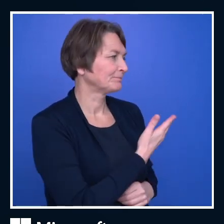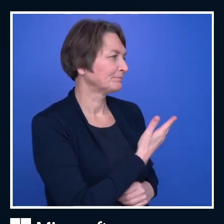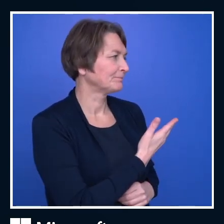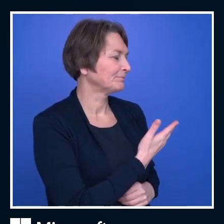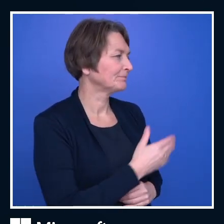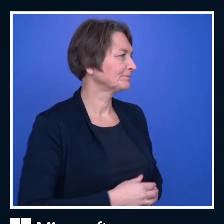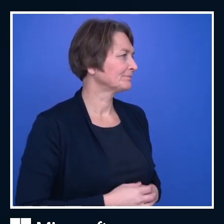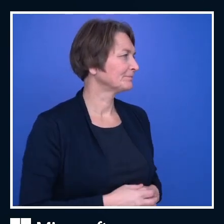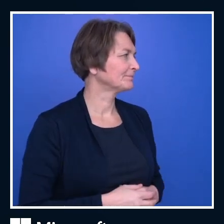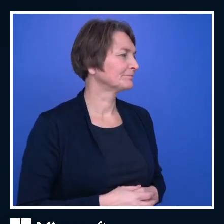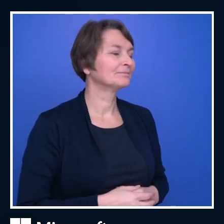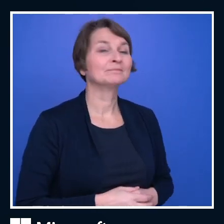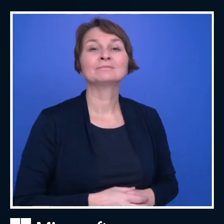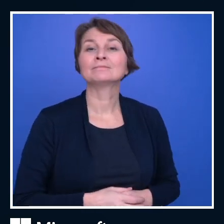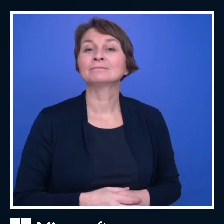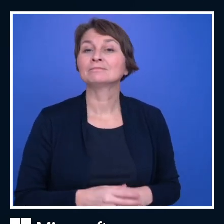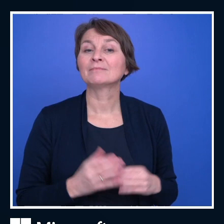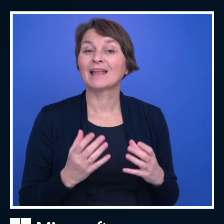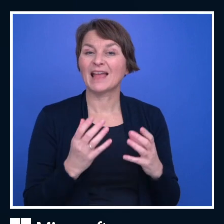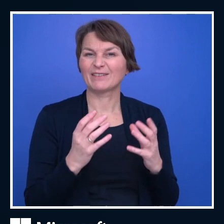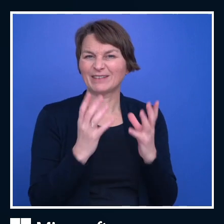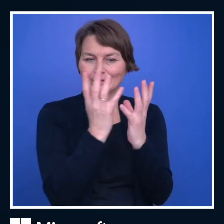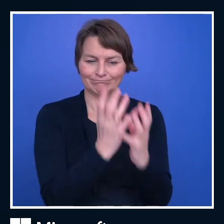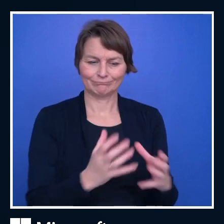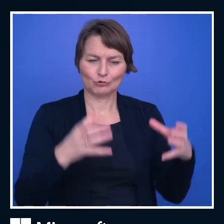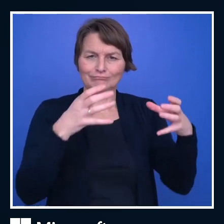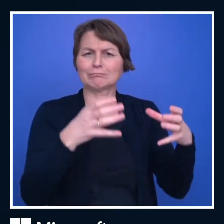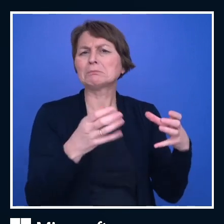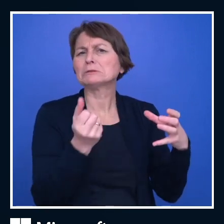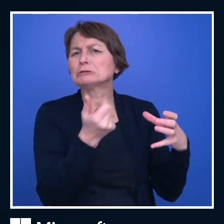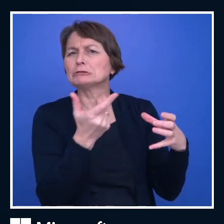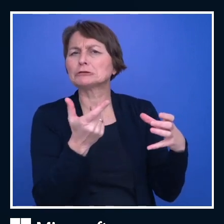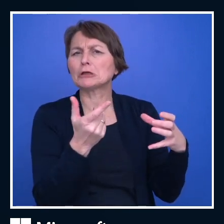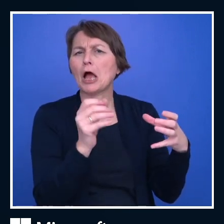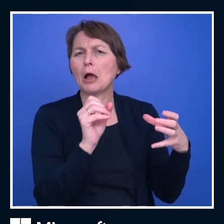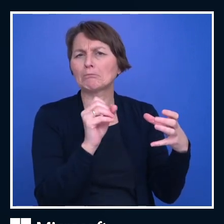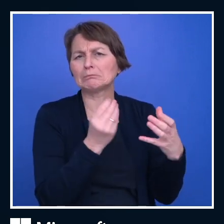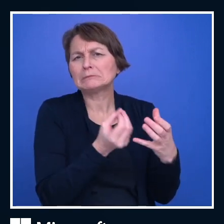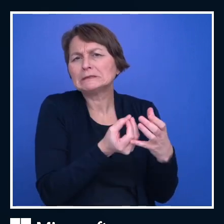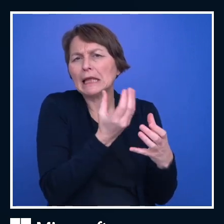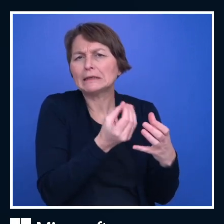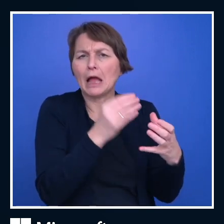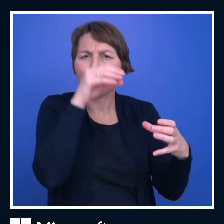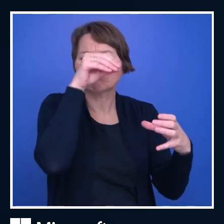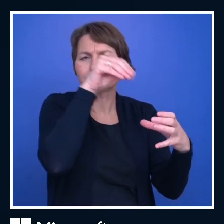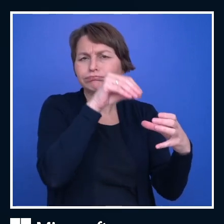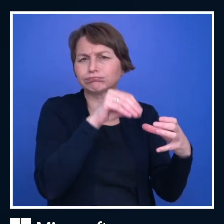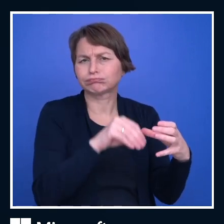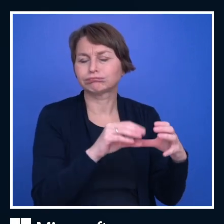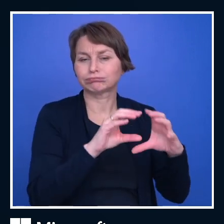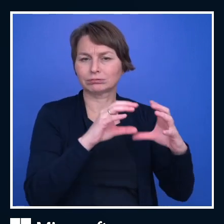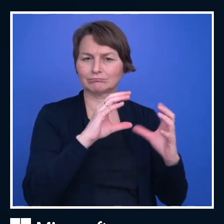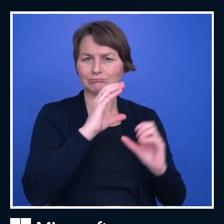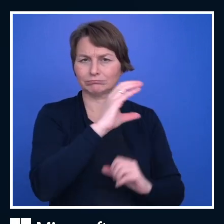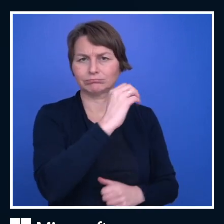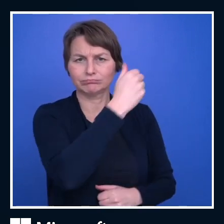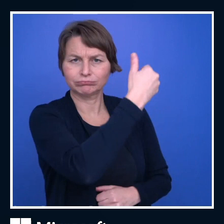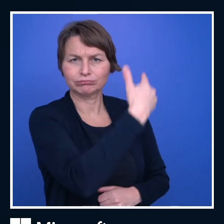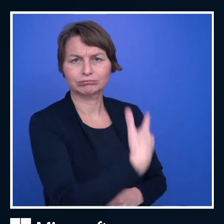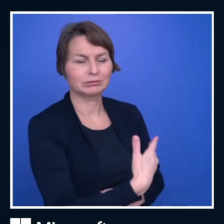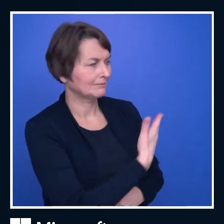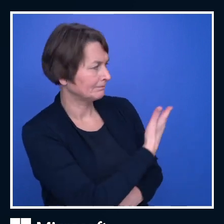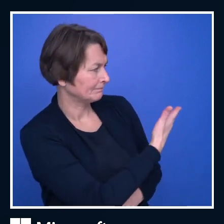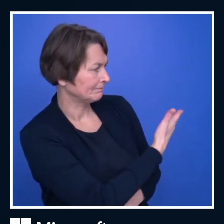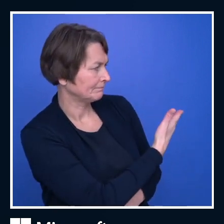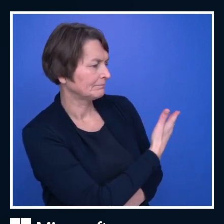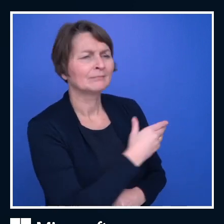contains a container with some data. And in my container, I have a bunch of PDF files.